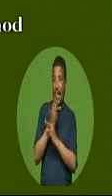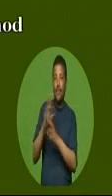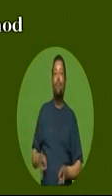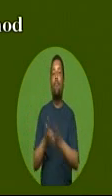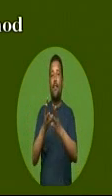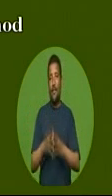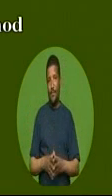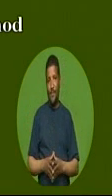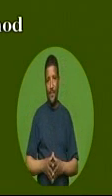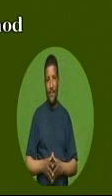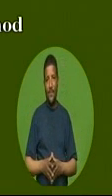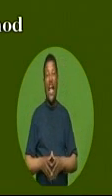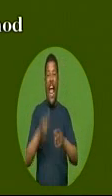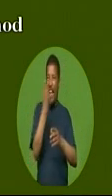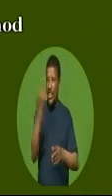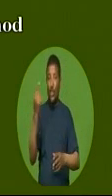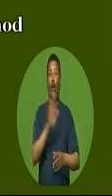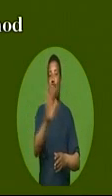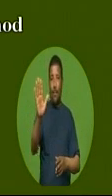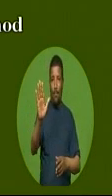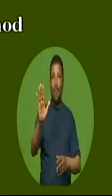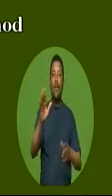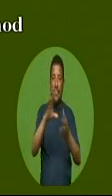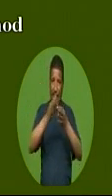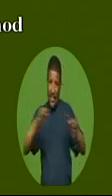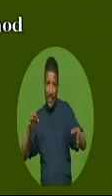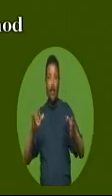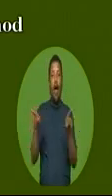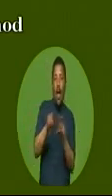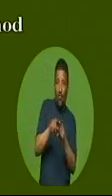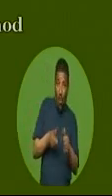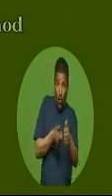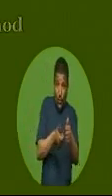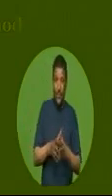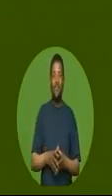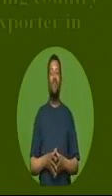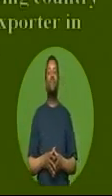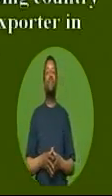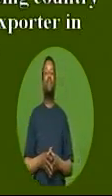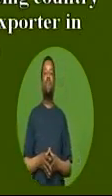method. Each of them is stated as follows.